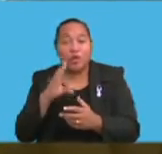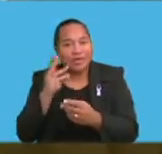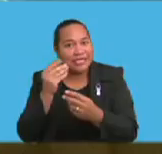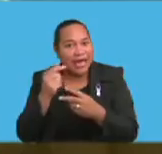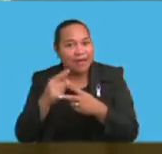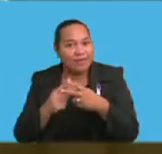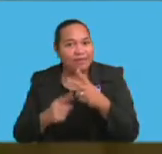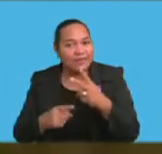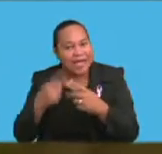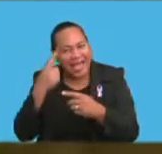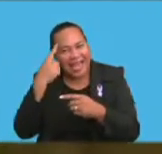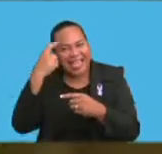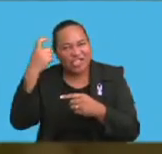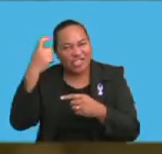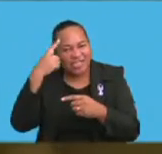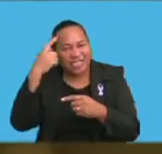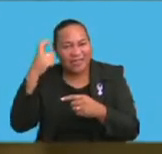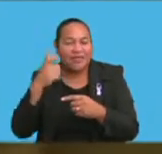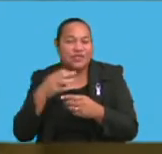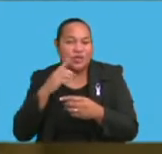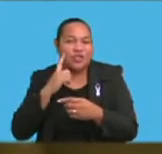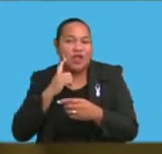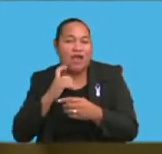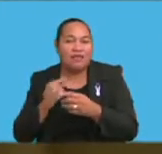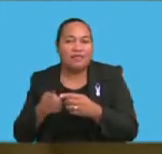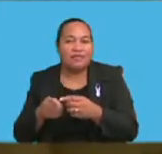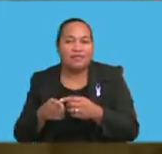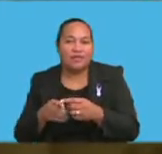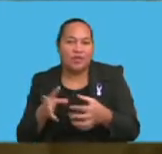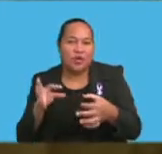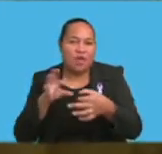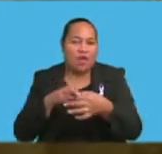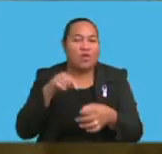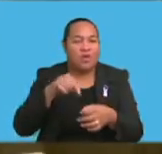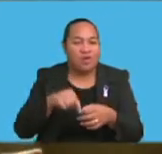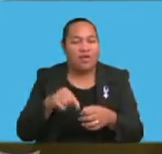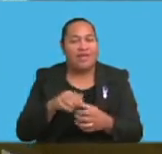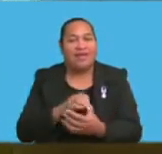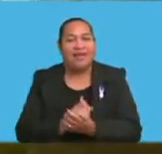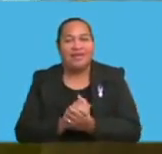initiatives that we are undertaking in as far as climate smart agribusiness is concerned, Madam Speaker. Thank you.